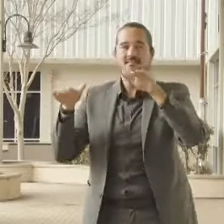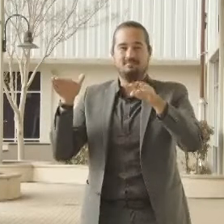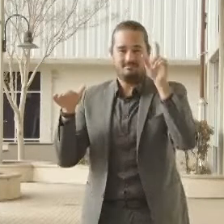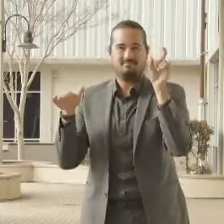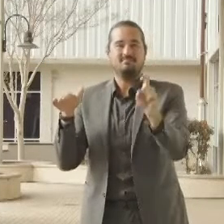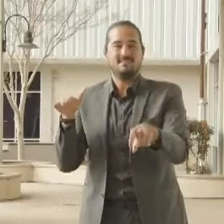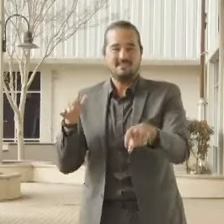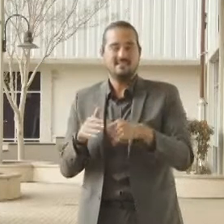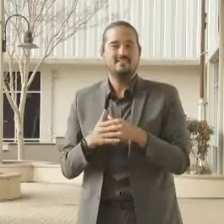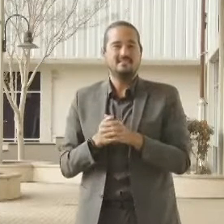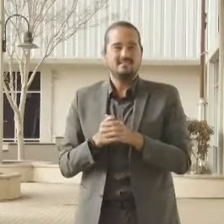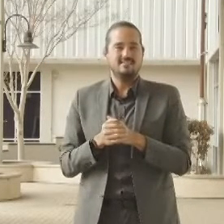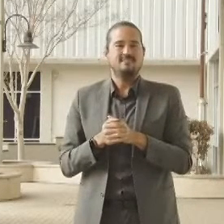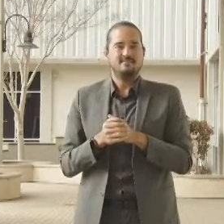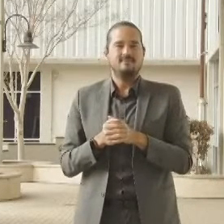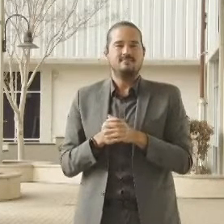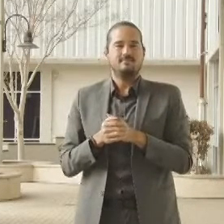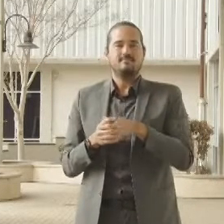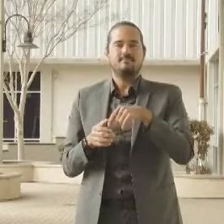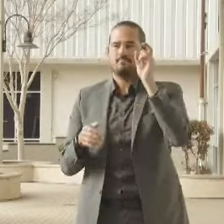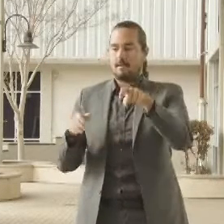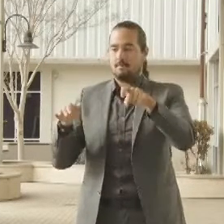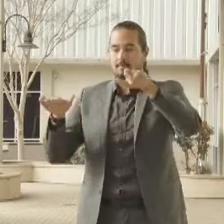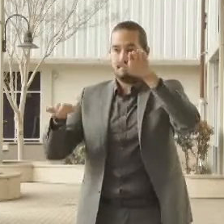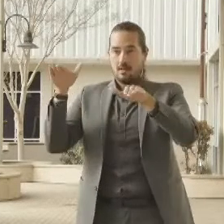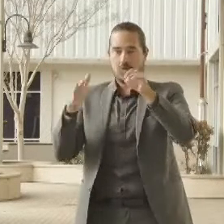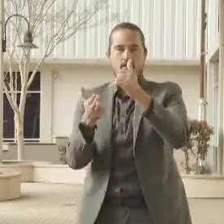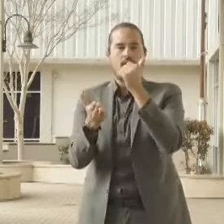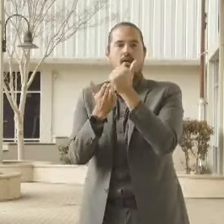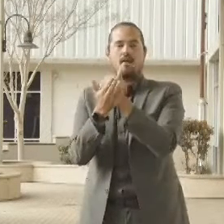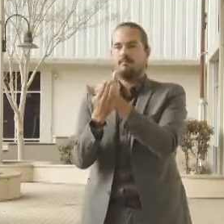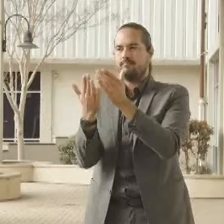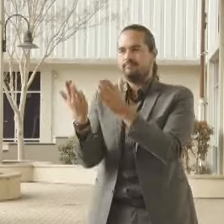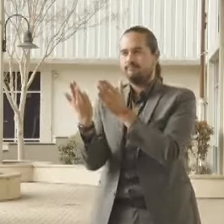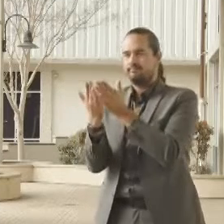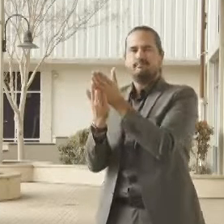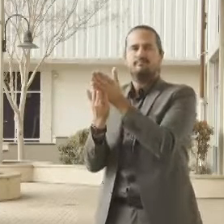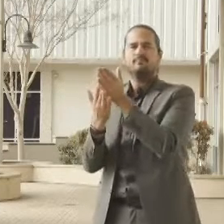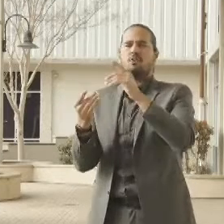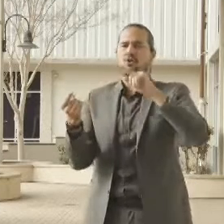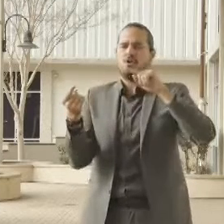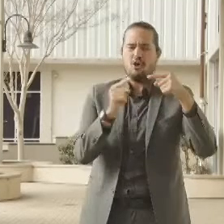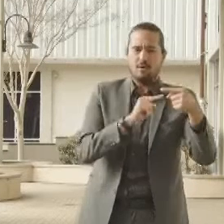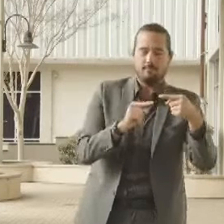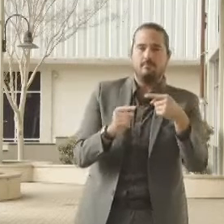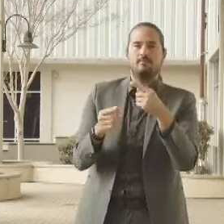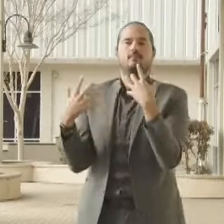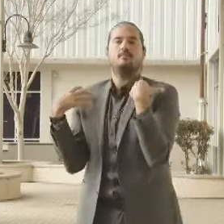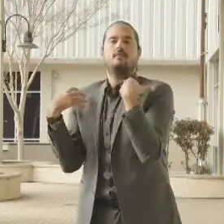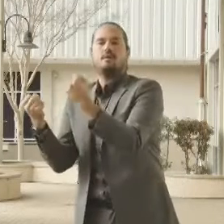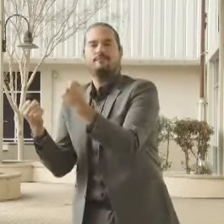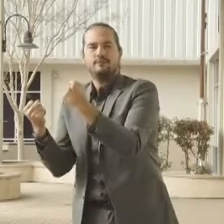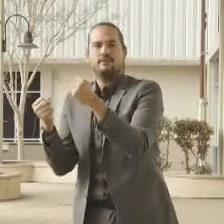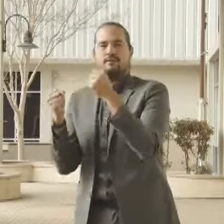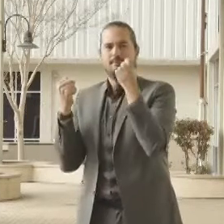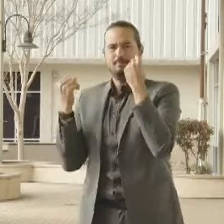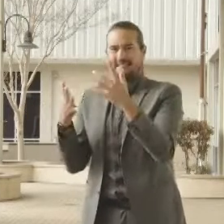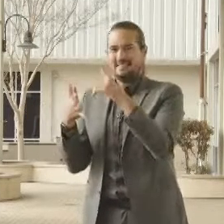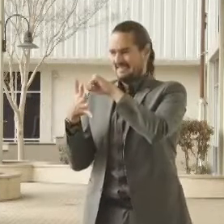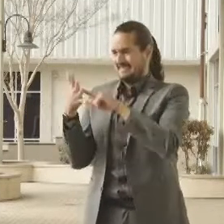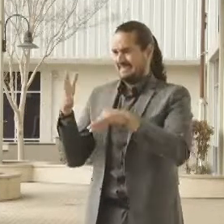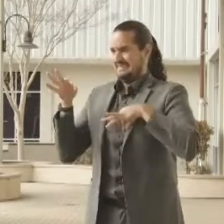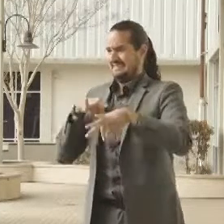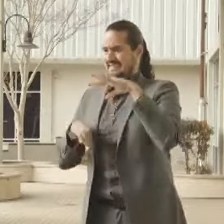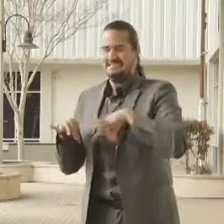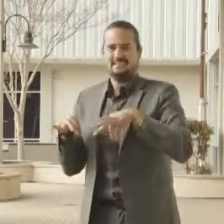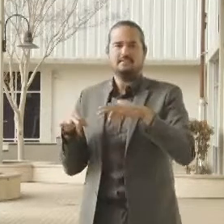COVID with many, many, many other things that we need as people. There's also hope,